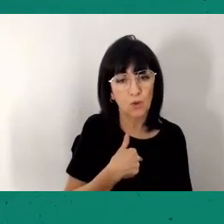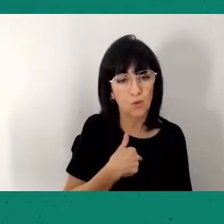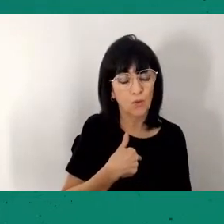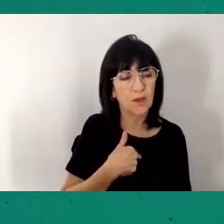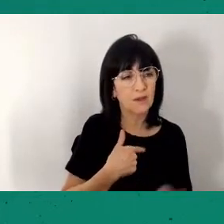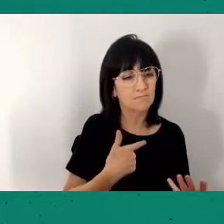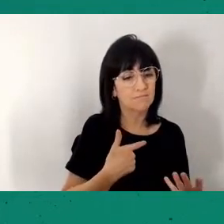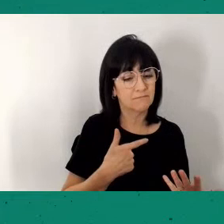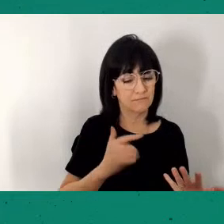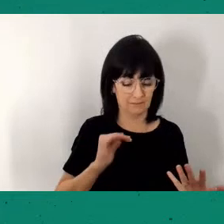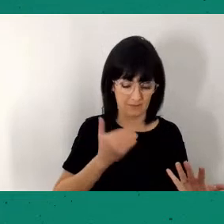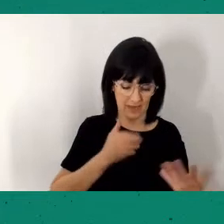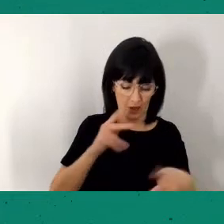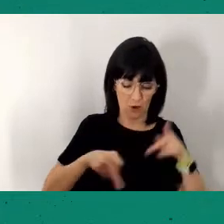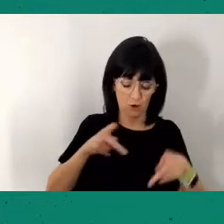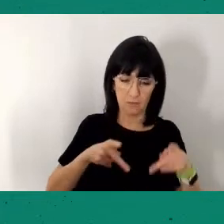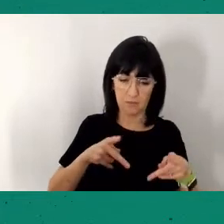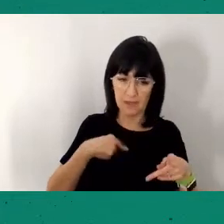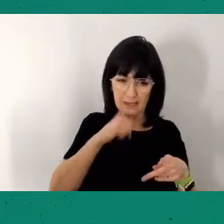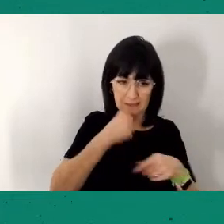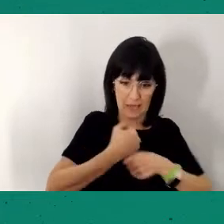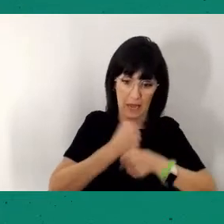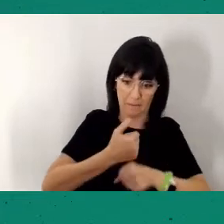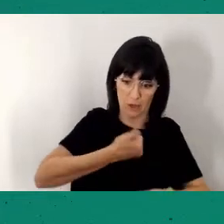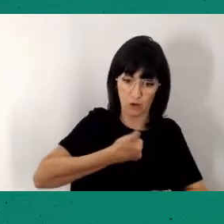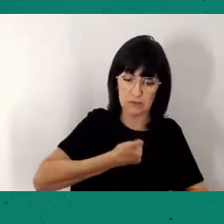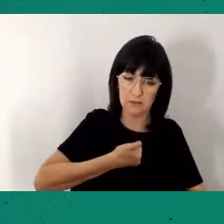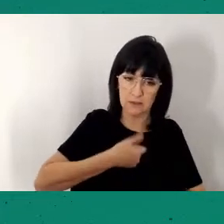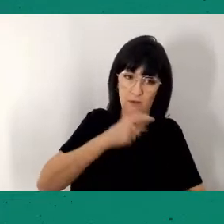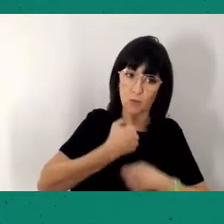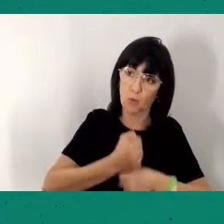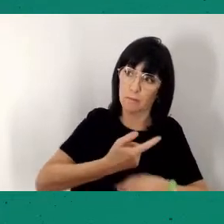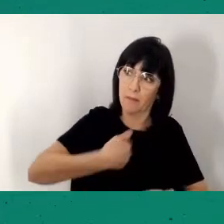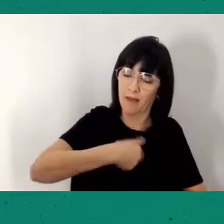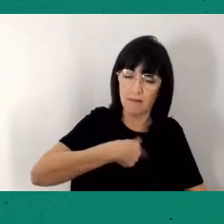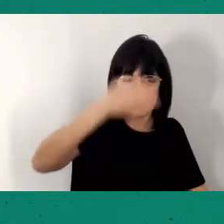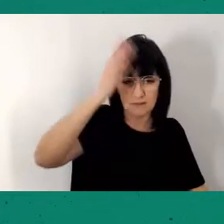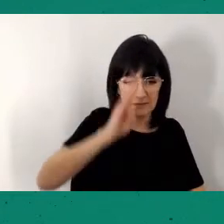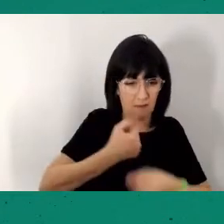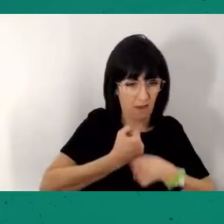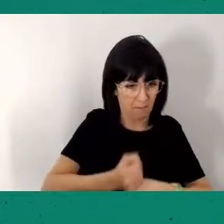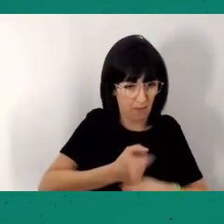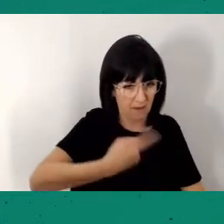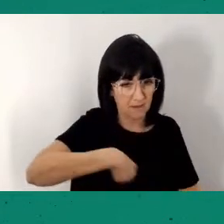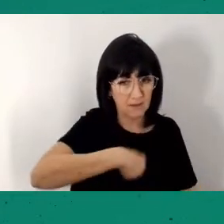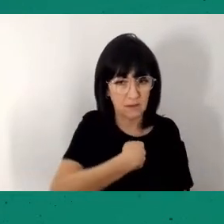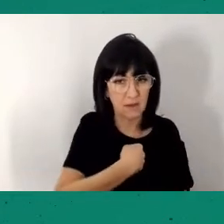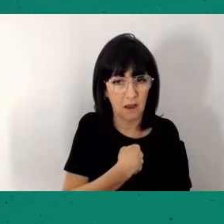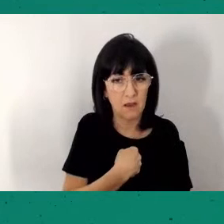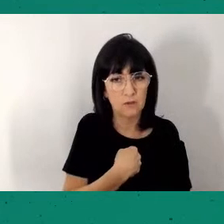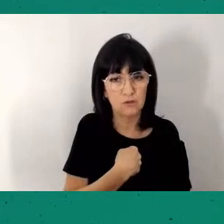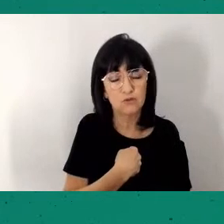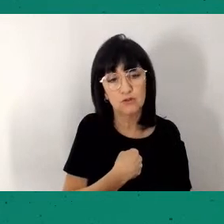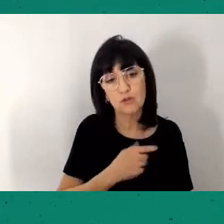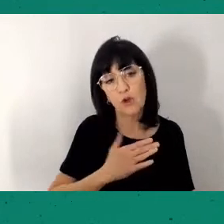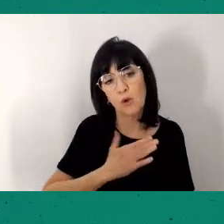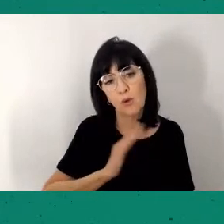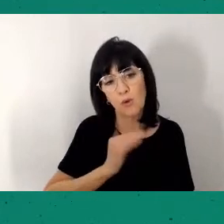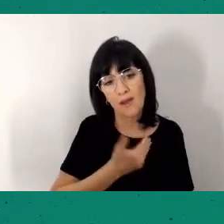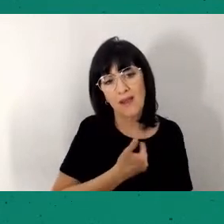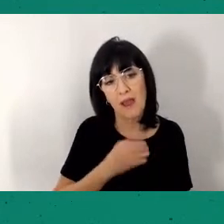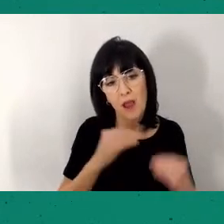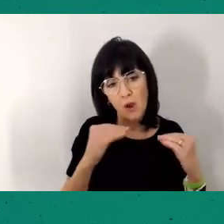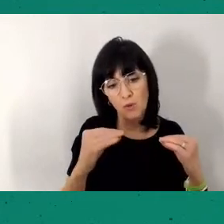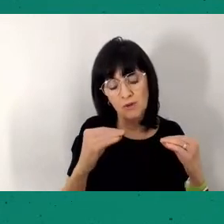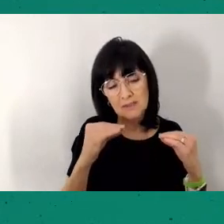to be. Not one of us created ourselves. And so we did have the teaching and the instruction. We were taught to